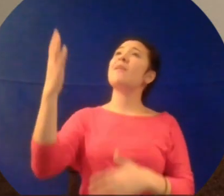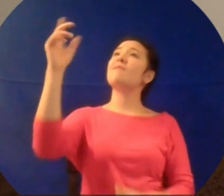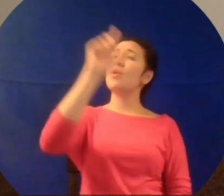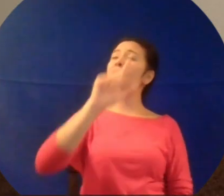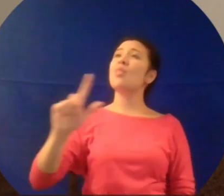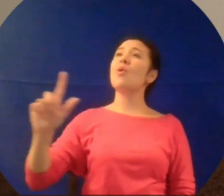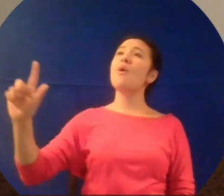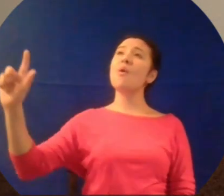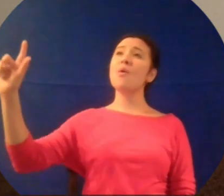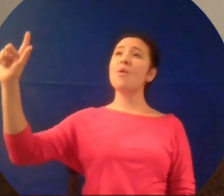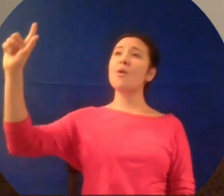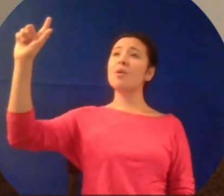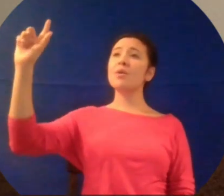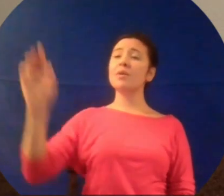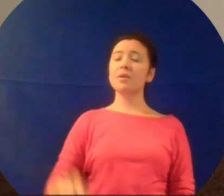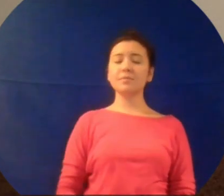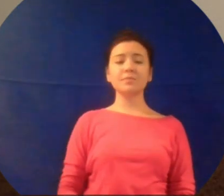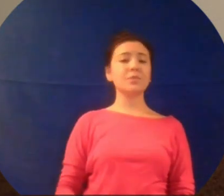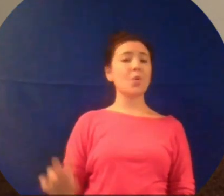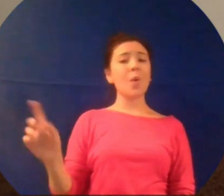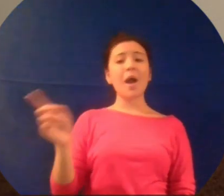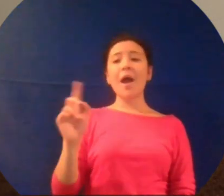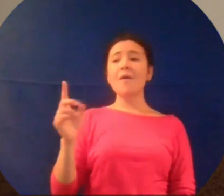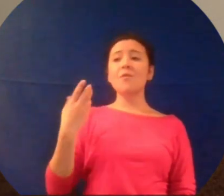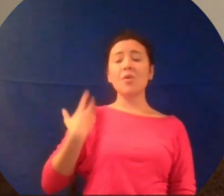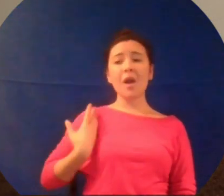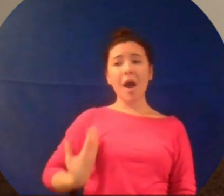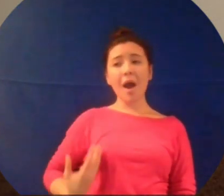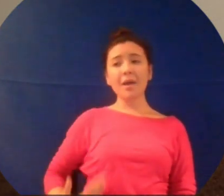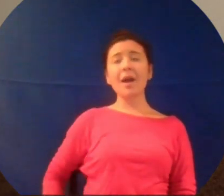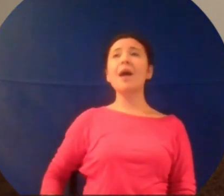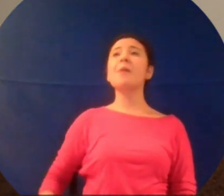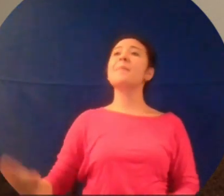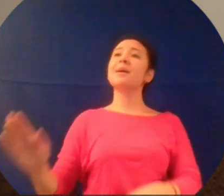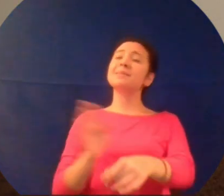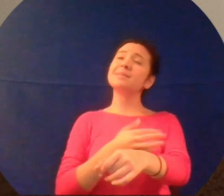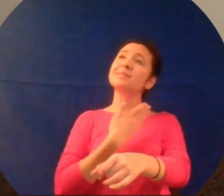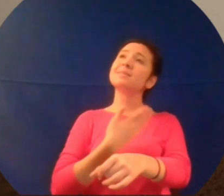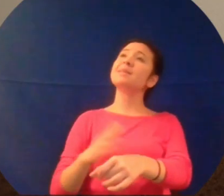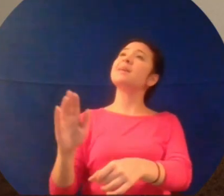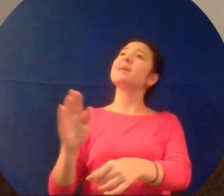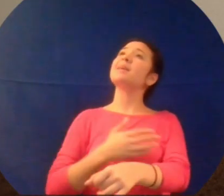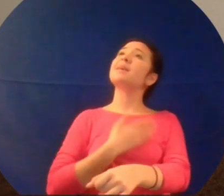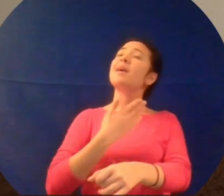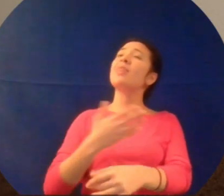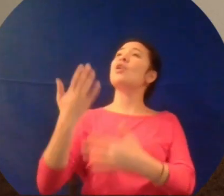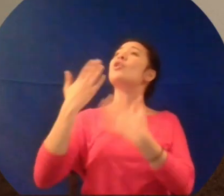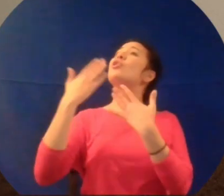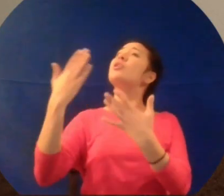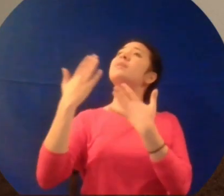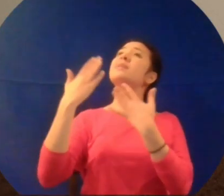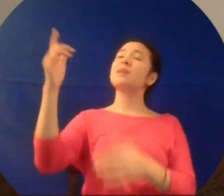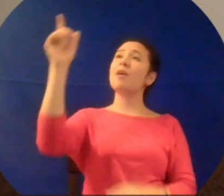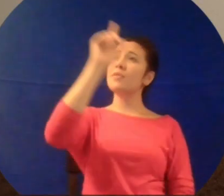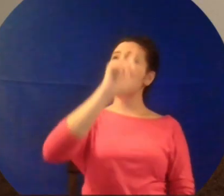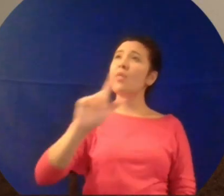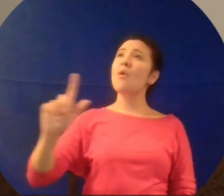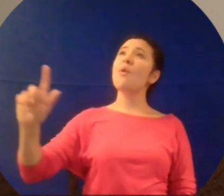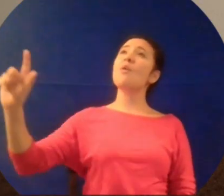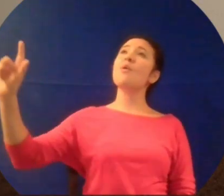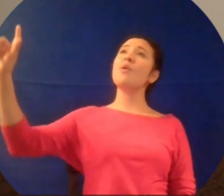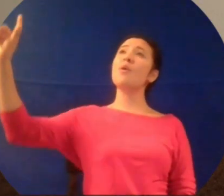Lord. Forever I will sing the goodness of